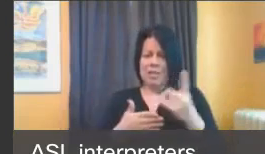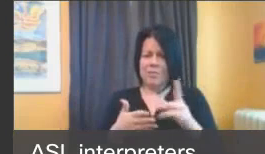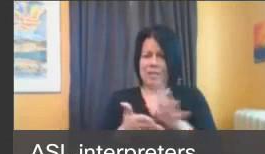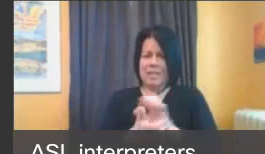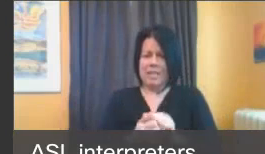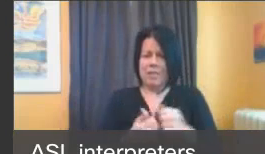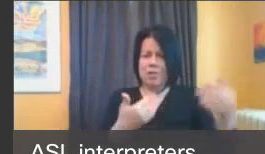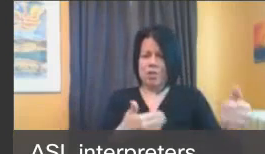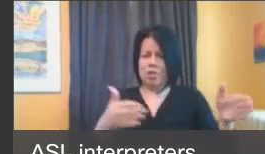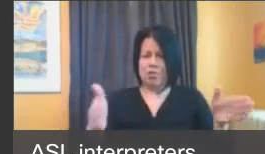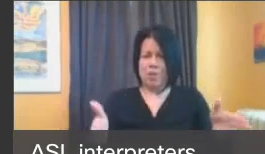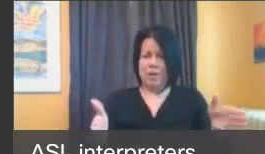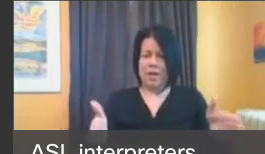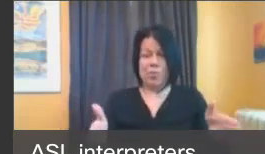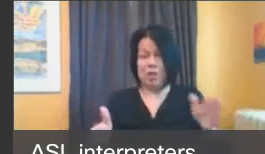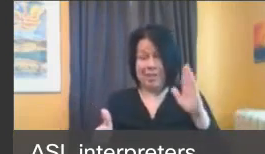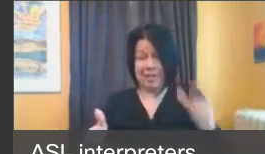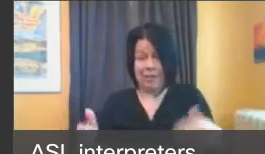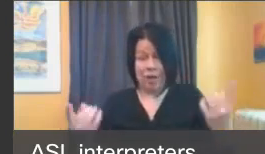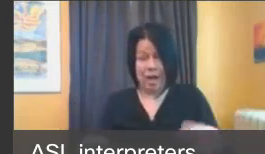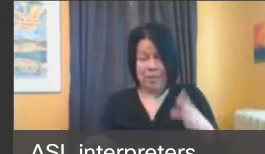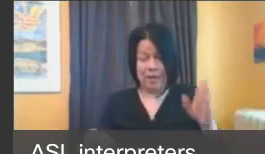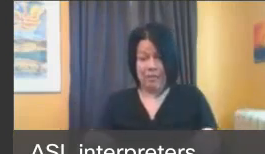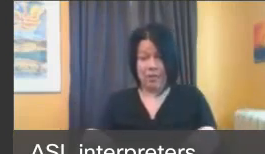boxes, which is, by the way, never happened. It's never happened.